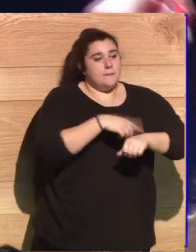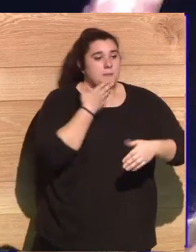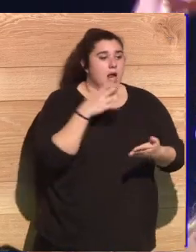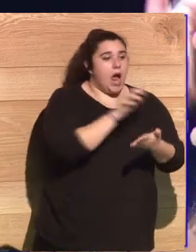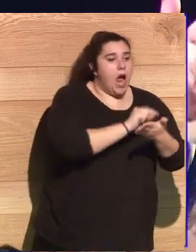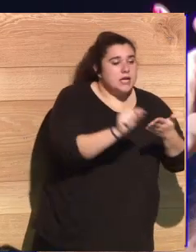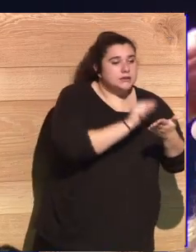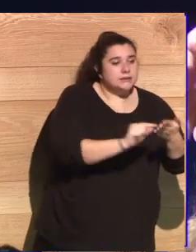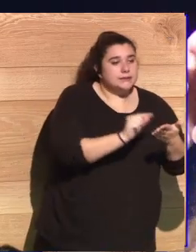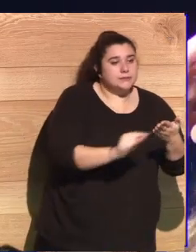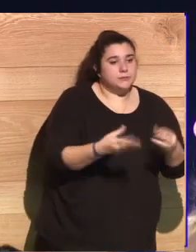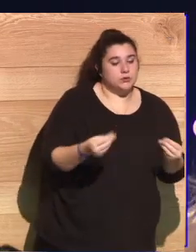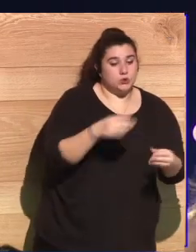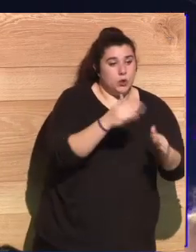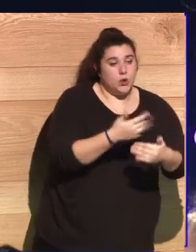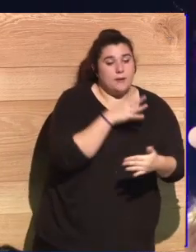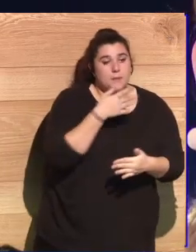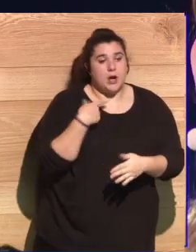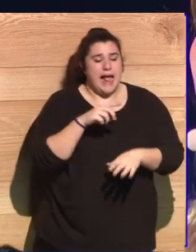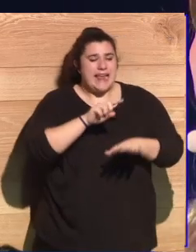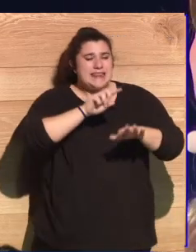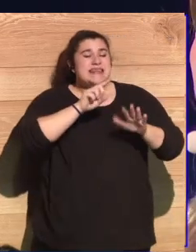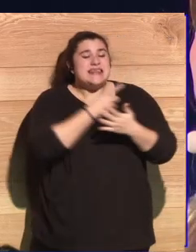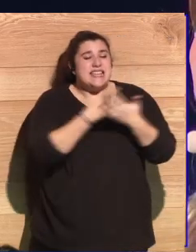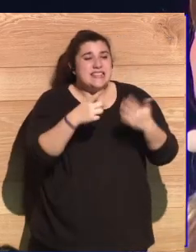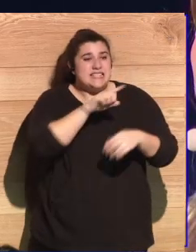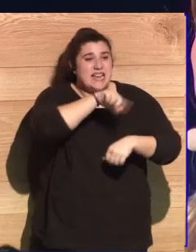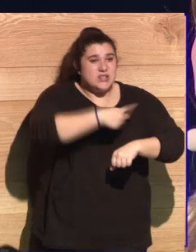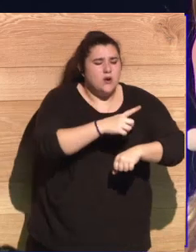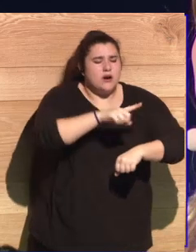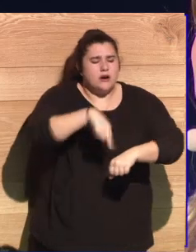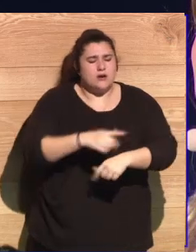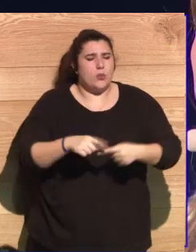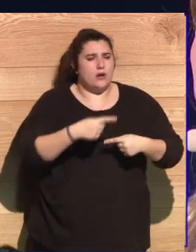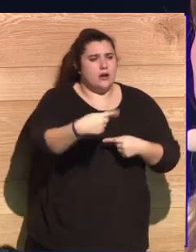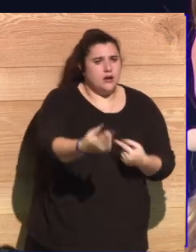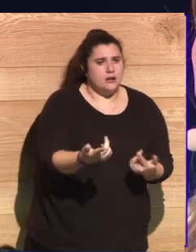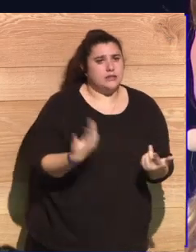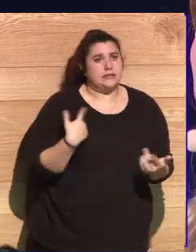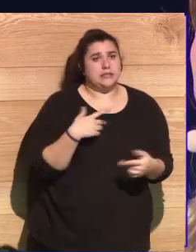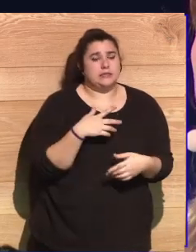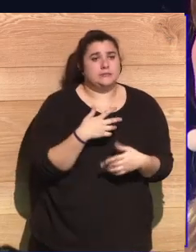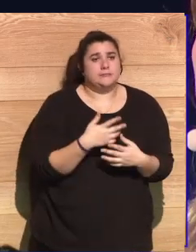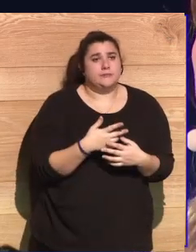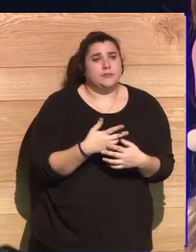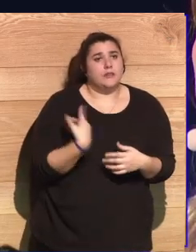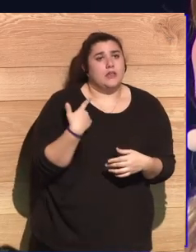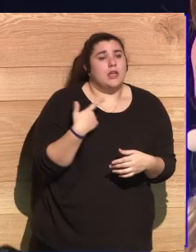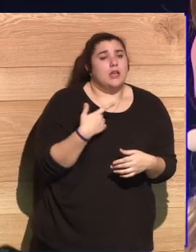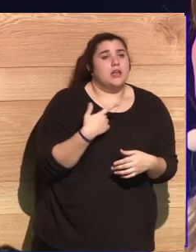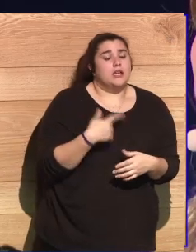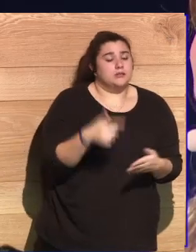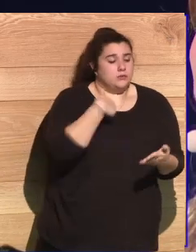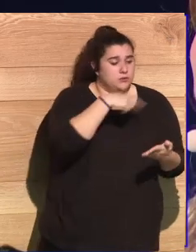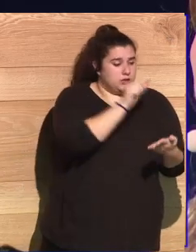60-hour shifts like chefs usually do. And when I was writing, I would try to write